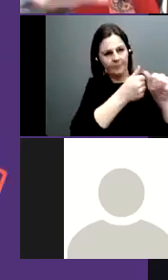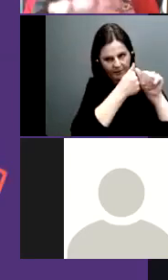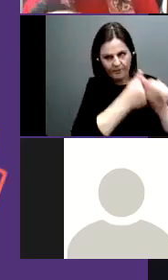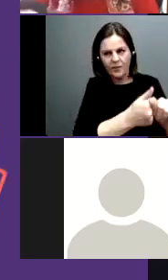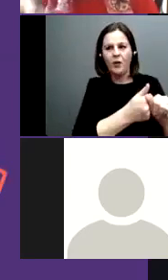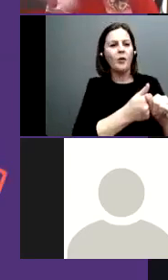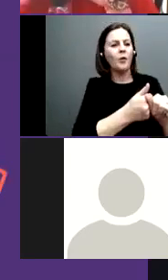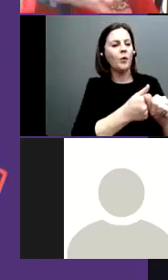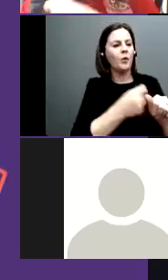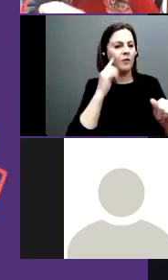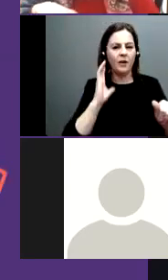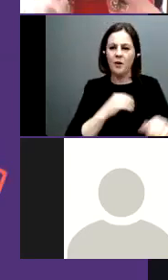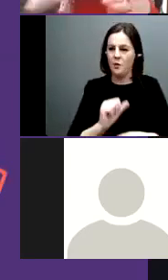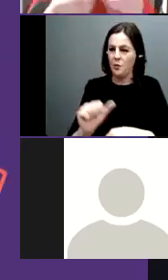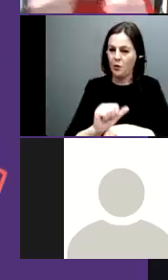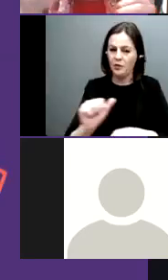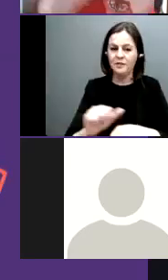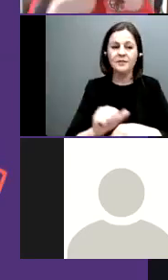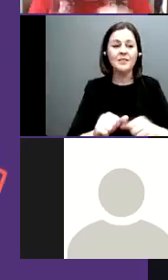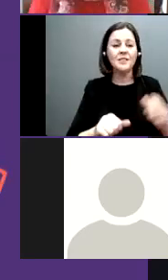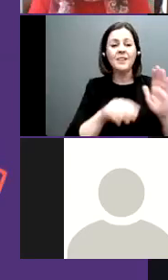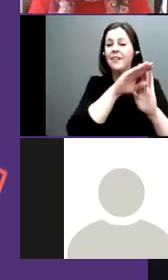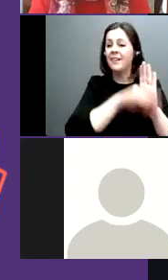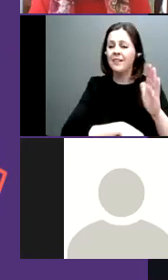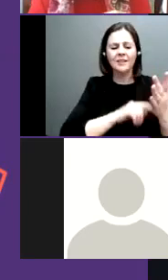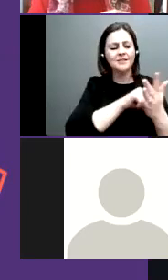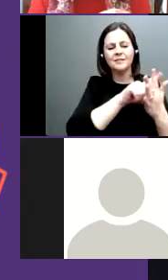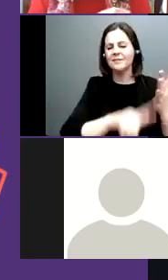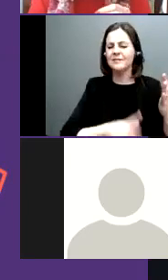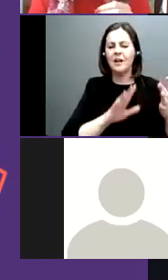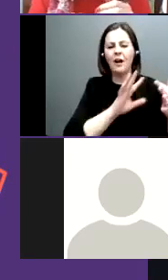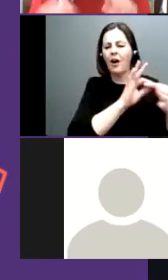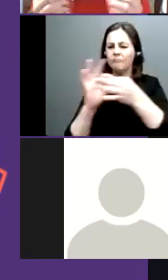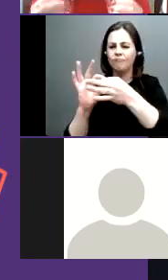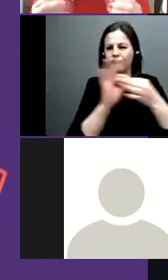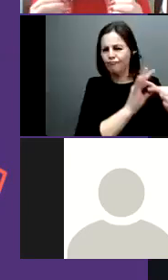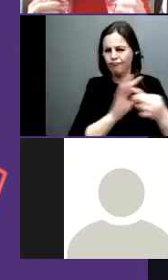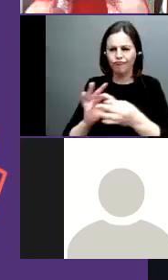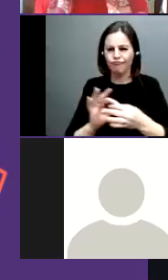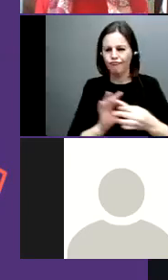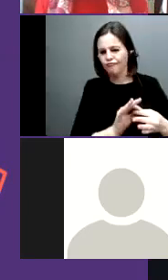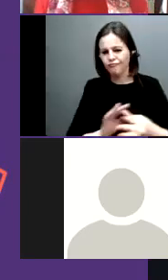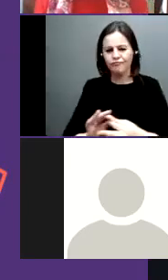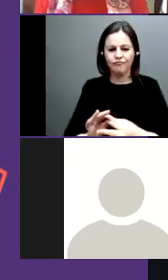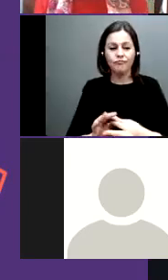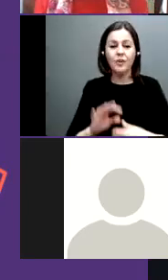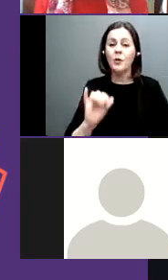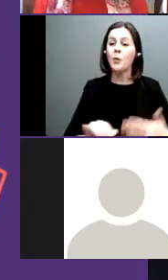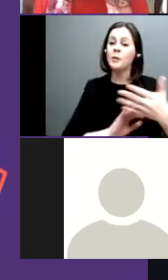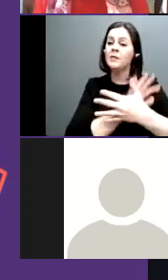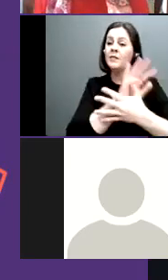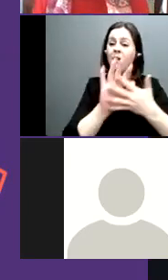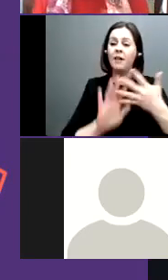All of these things, of course, are interconnected, interrelated, but they're very important things that